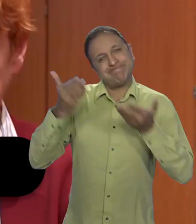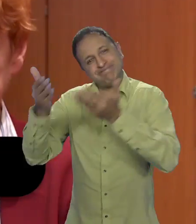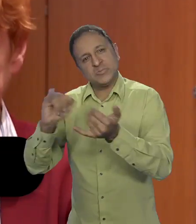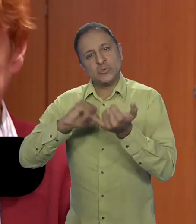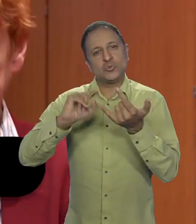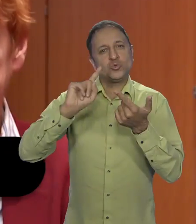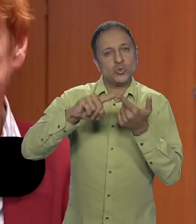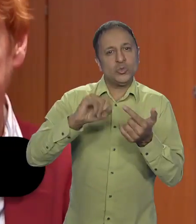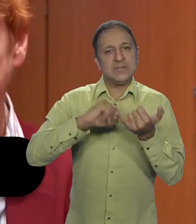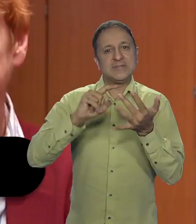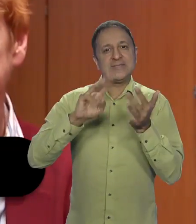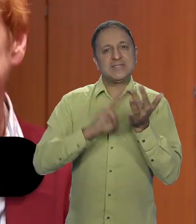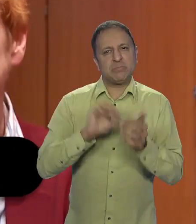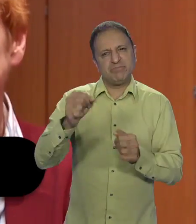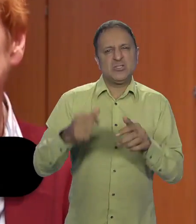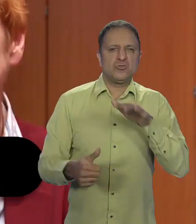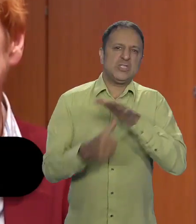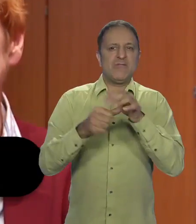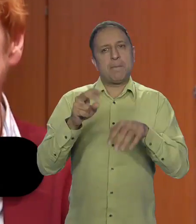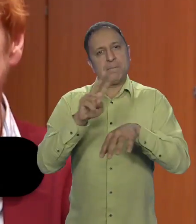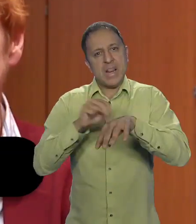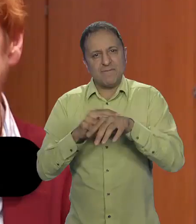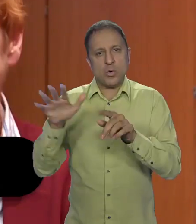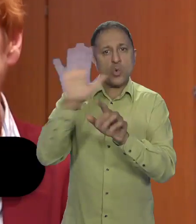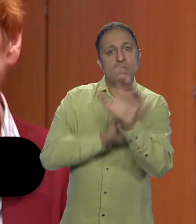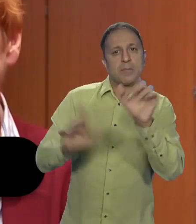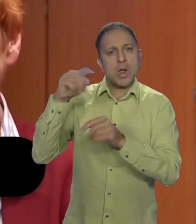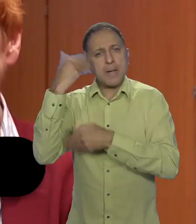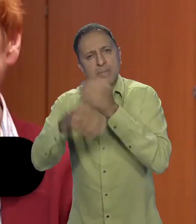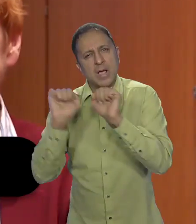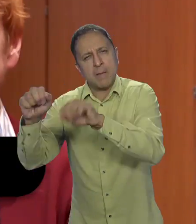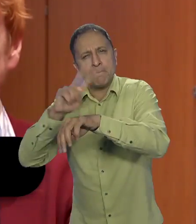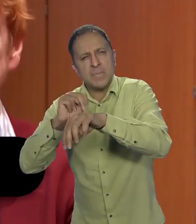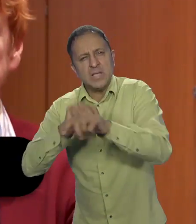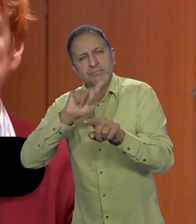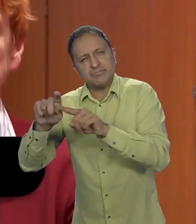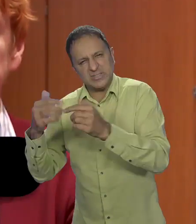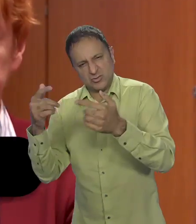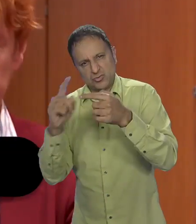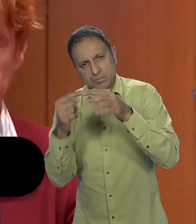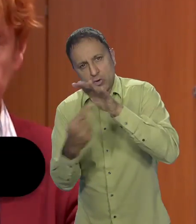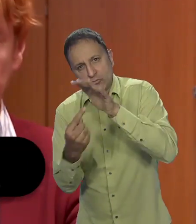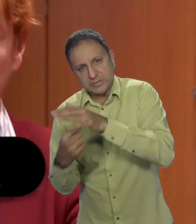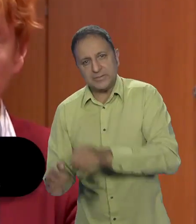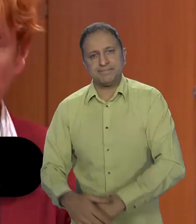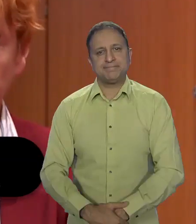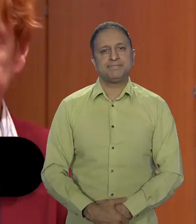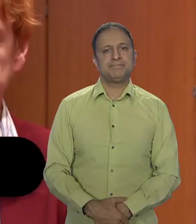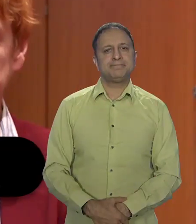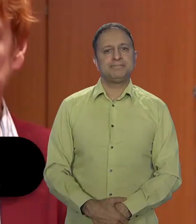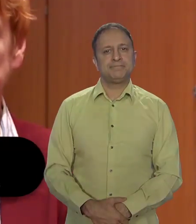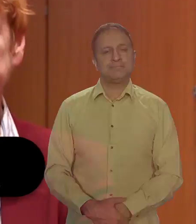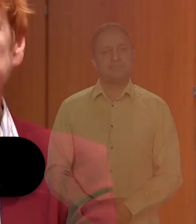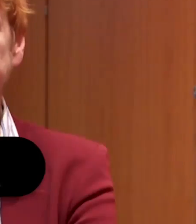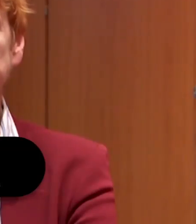with well. Now I'd like to introduce you to Sue Sim, the Chief Constable of Northumbria, who's going to tell you how her